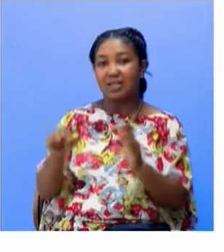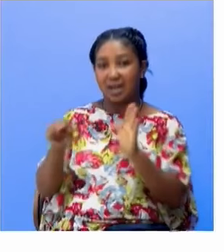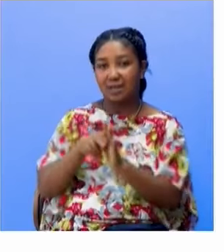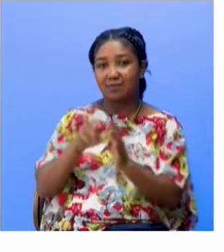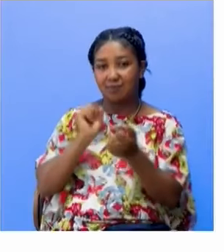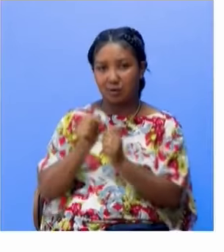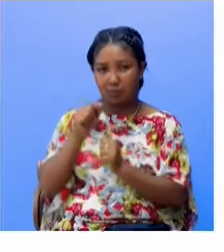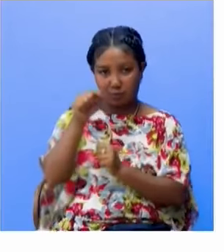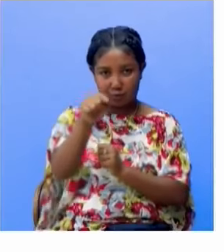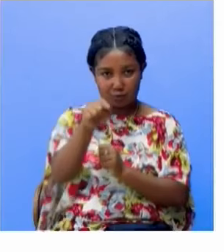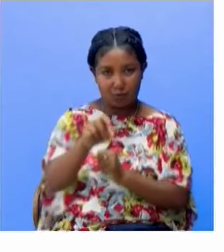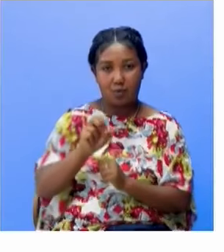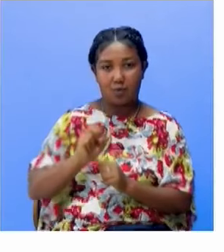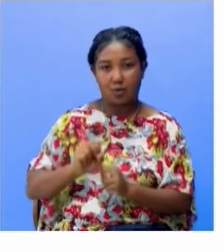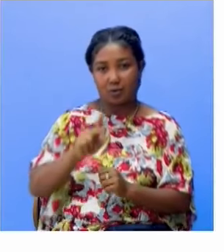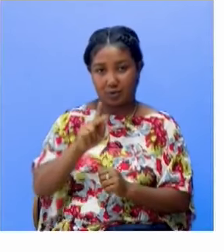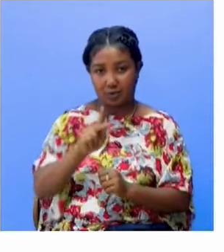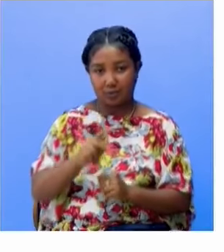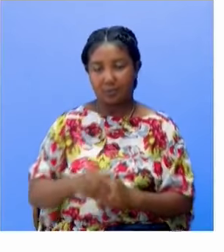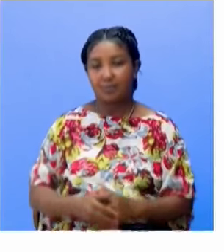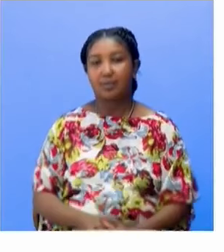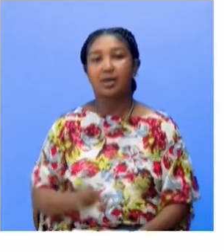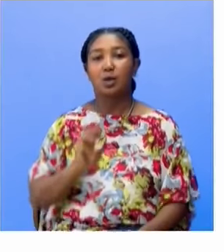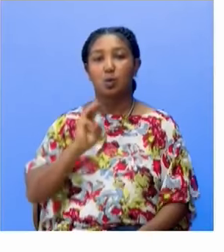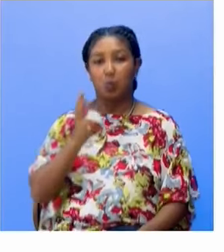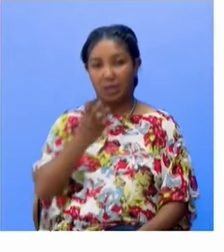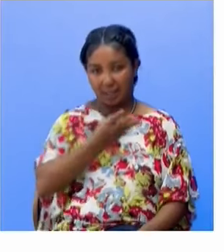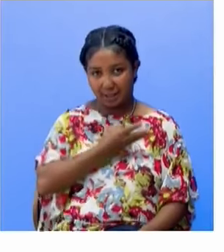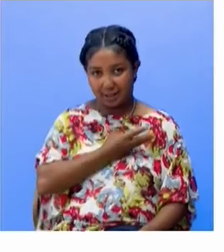4. Here, we